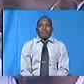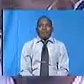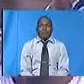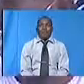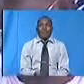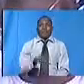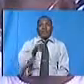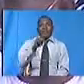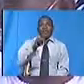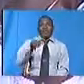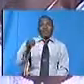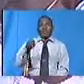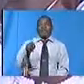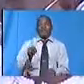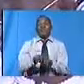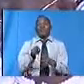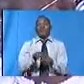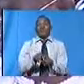Petitioners argue that